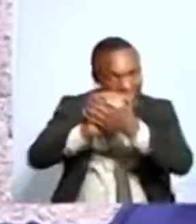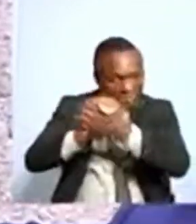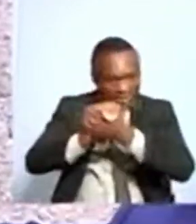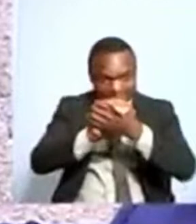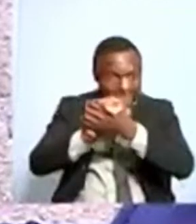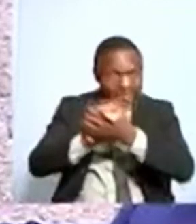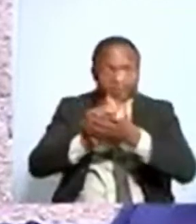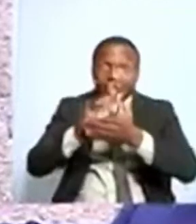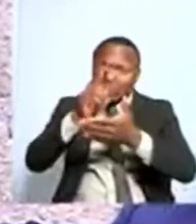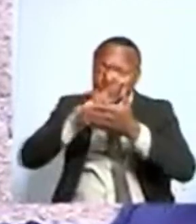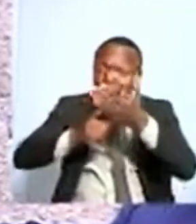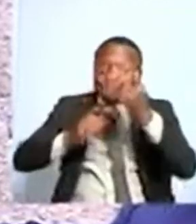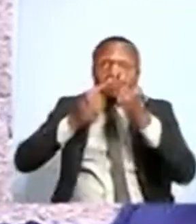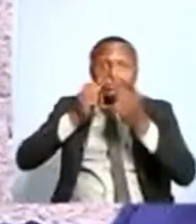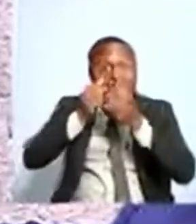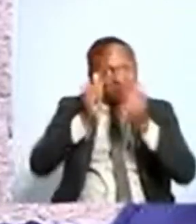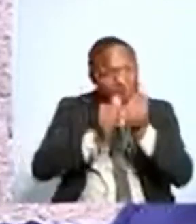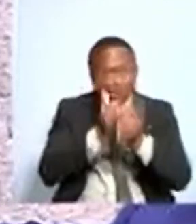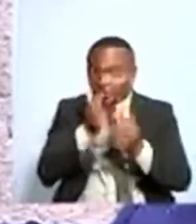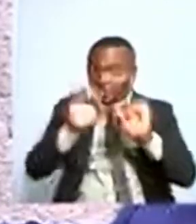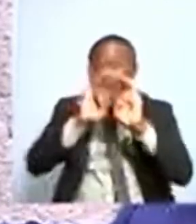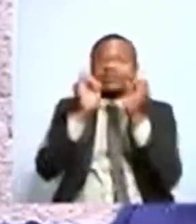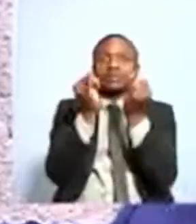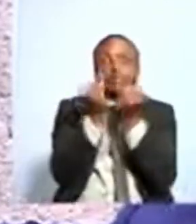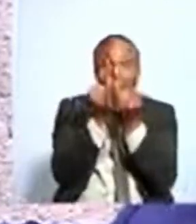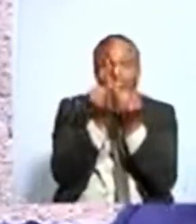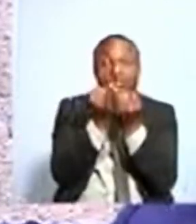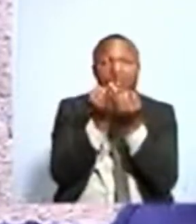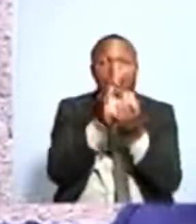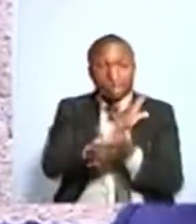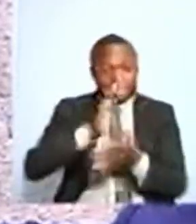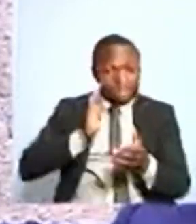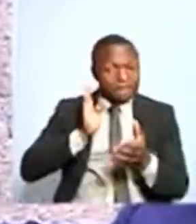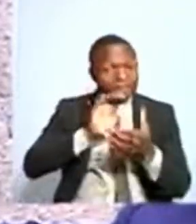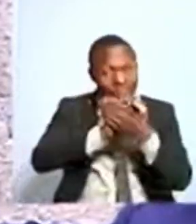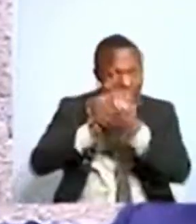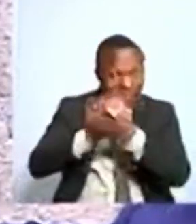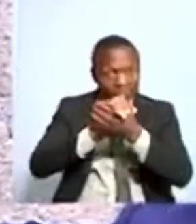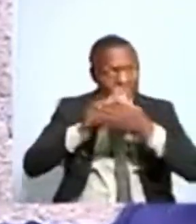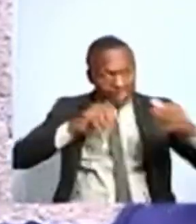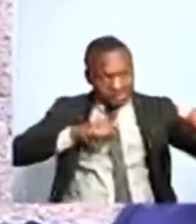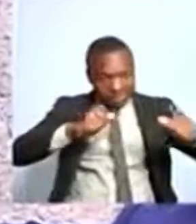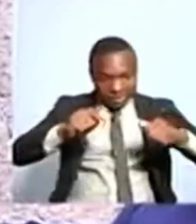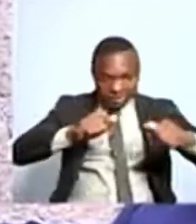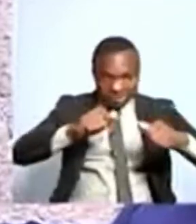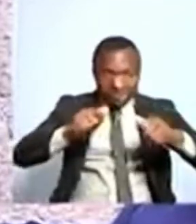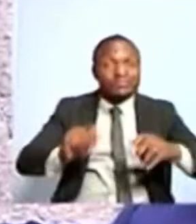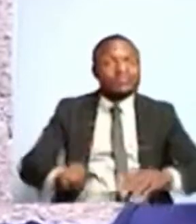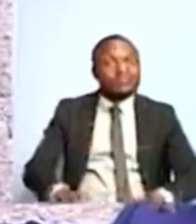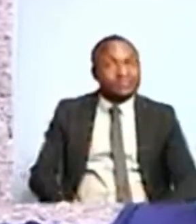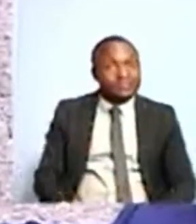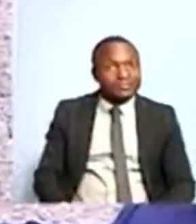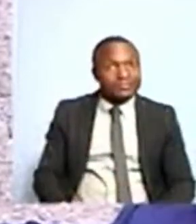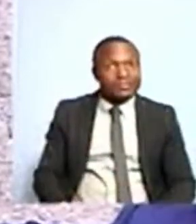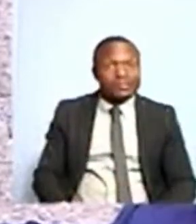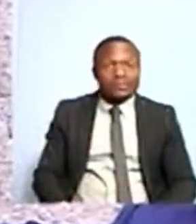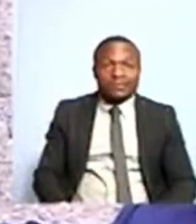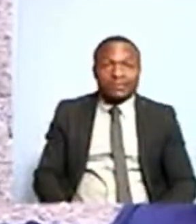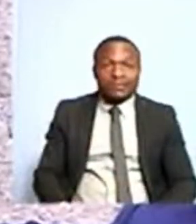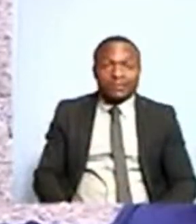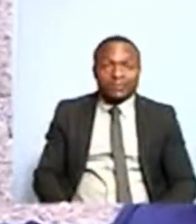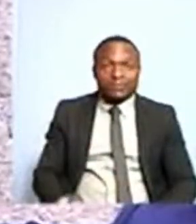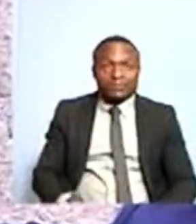whenever you are talking about any institution being a body corporate, corporate governance kicks in. Corporate governance kicks